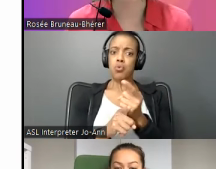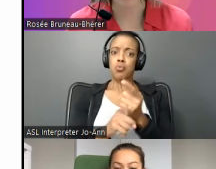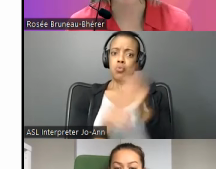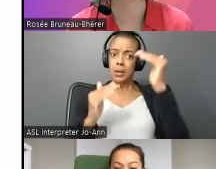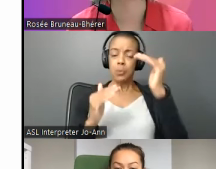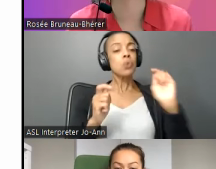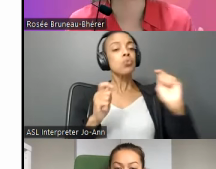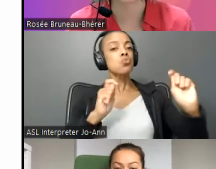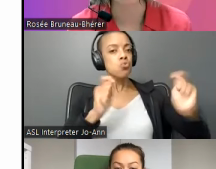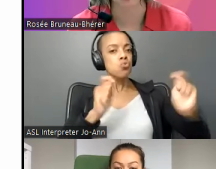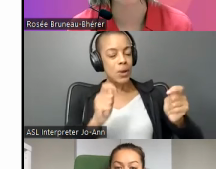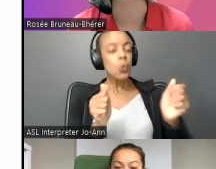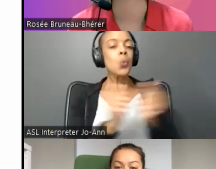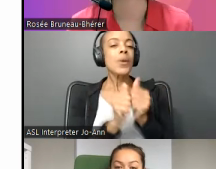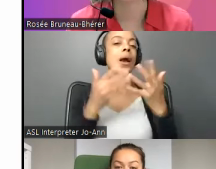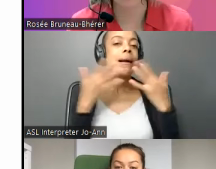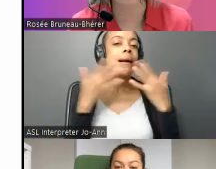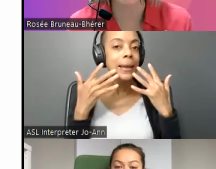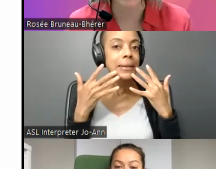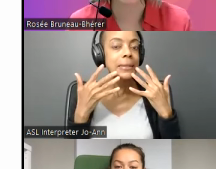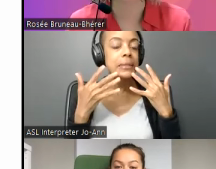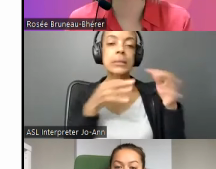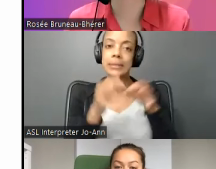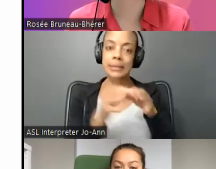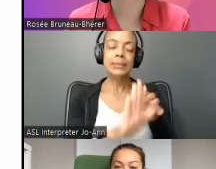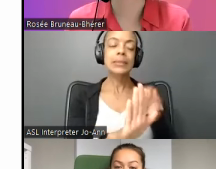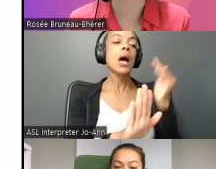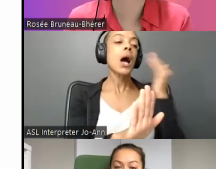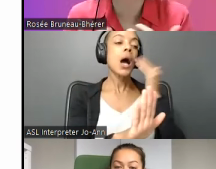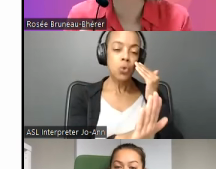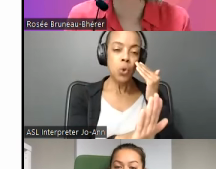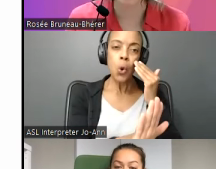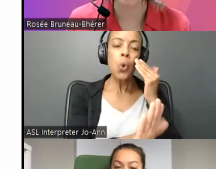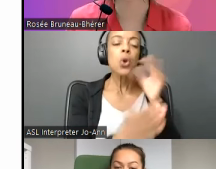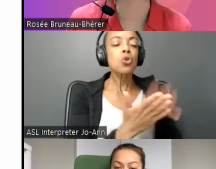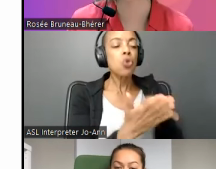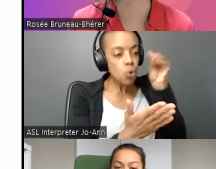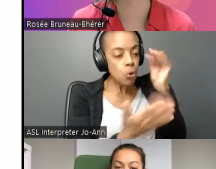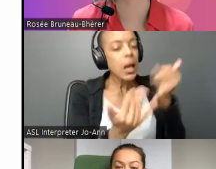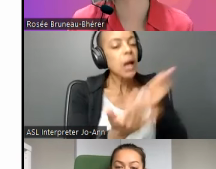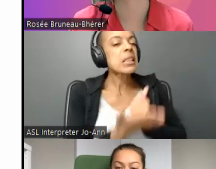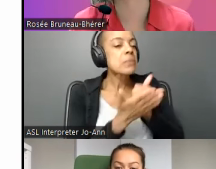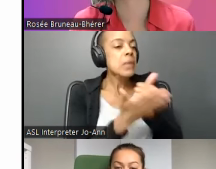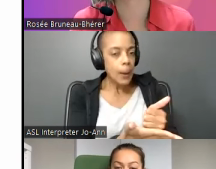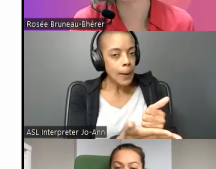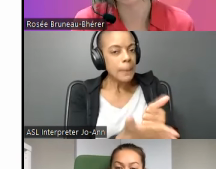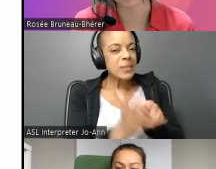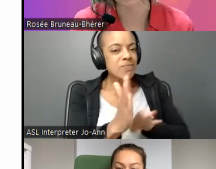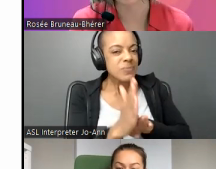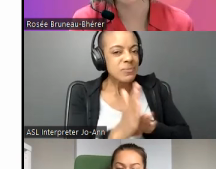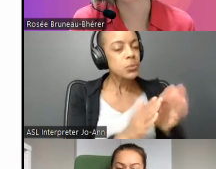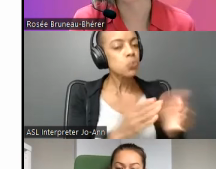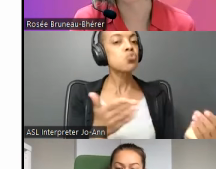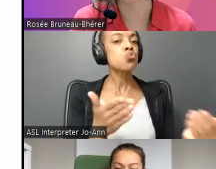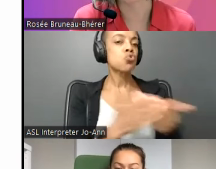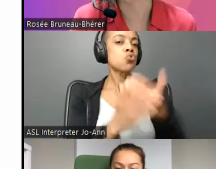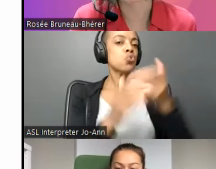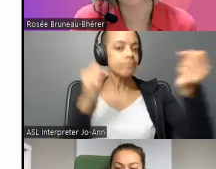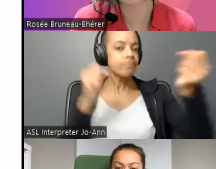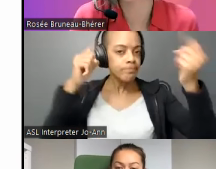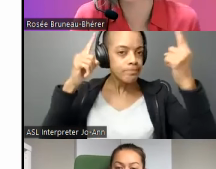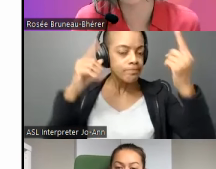with kindness. We tell him, we know that you can't do any better right now, but let's help you build new competencies,